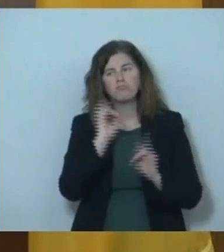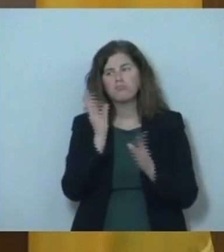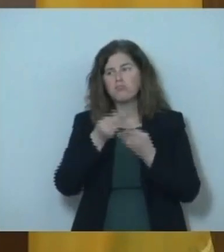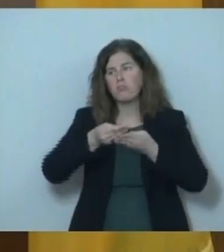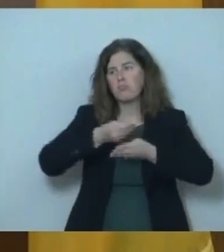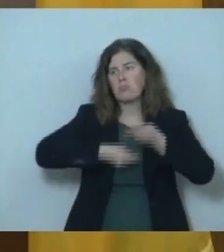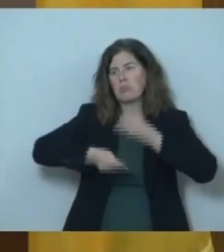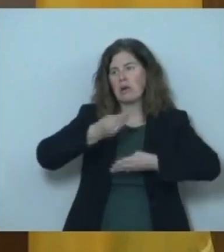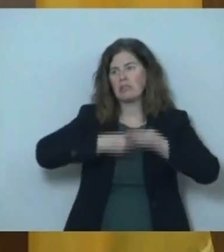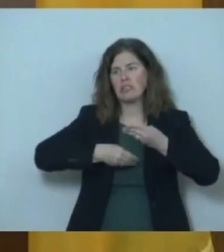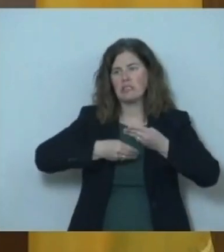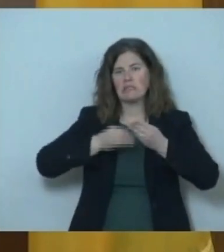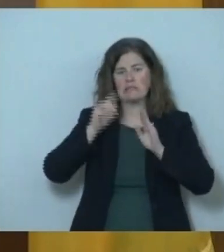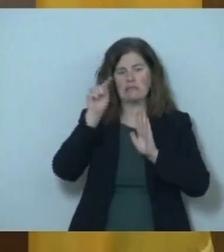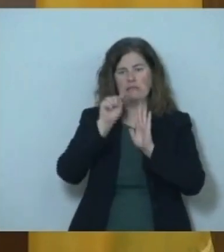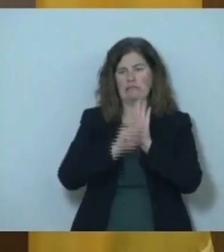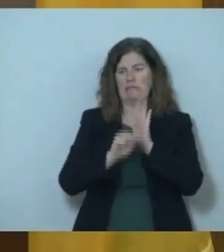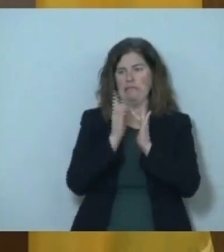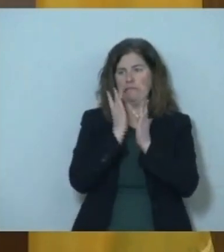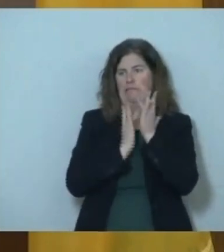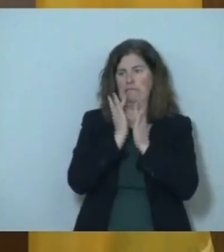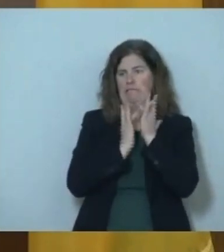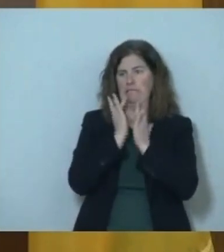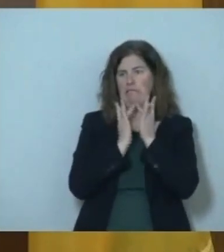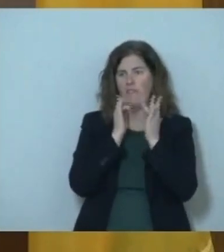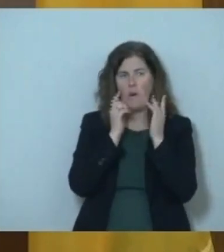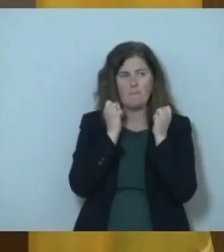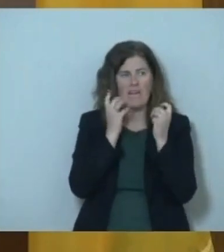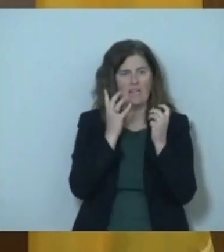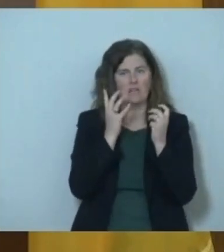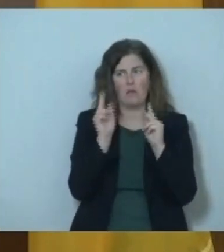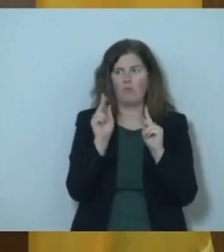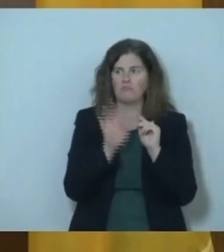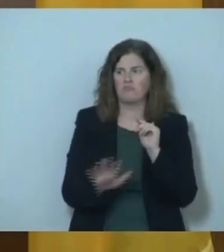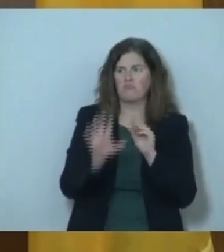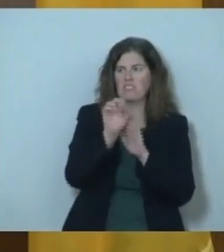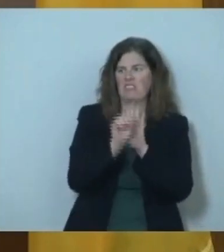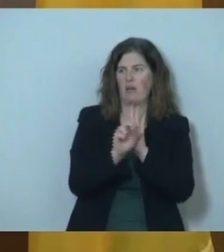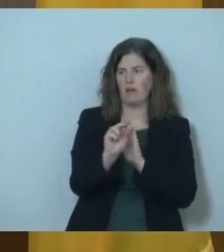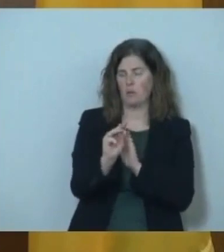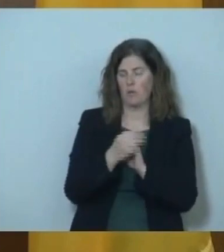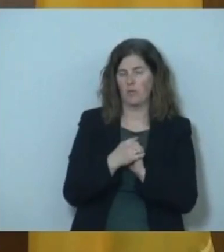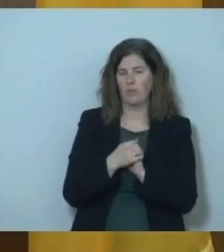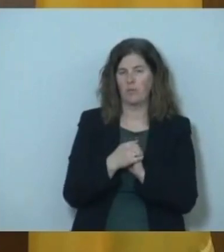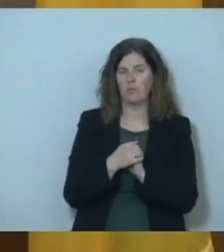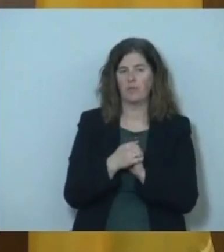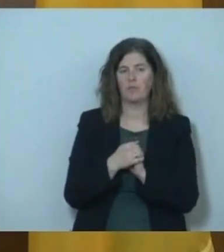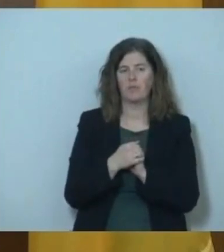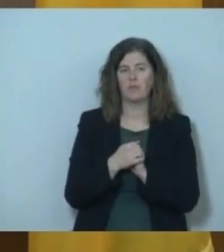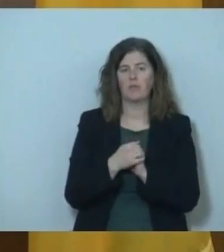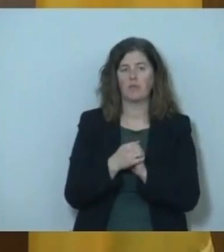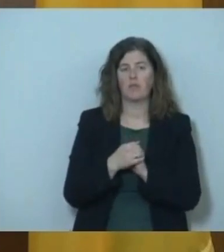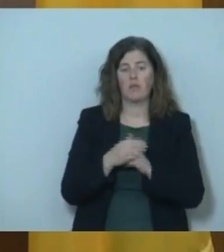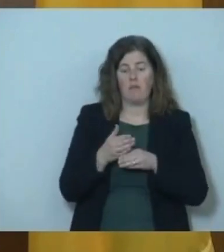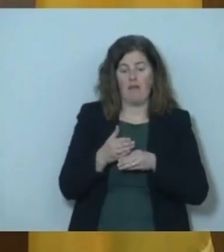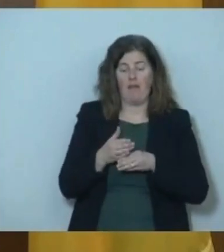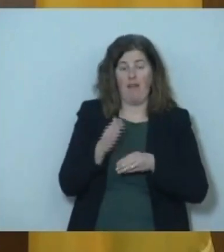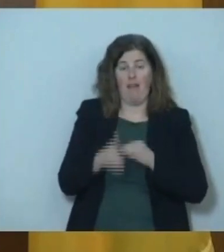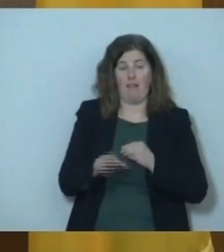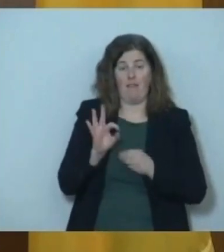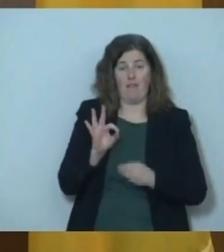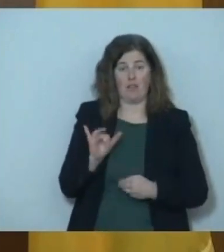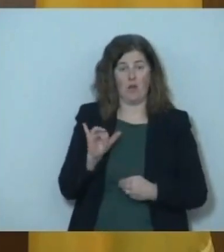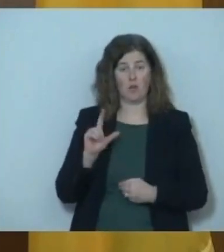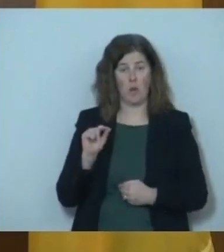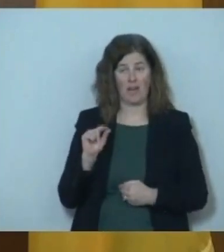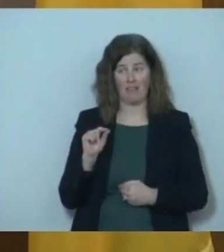budget stresses on the state of New Mexico. But ending fiscal year 20, which